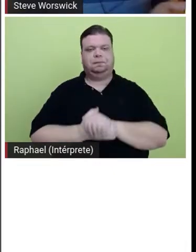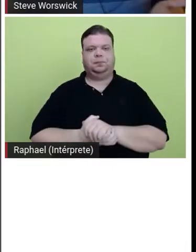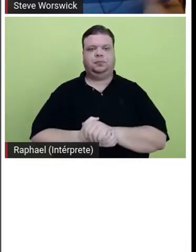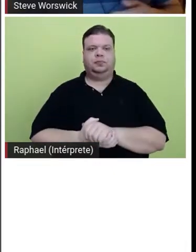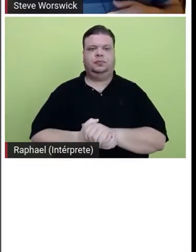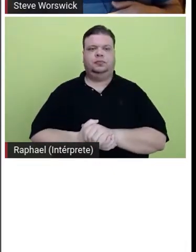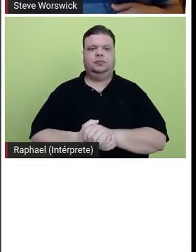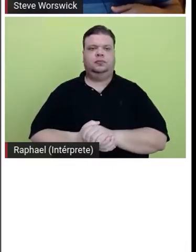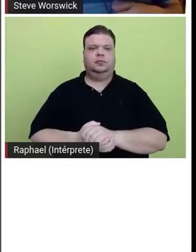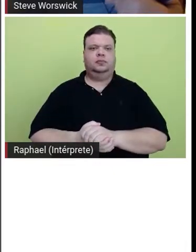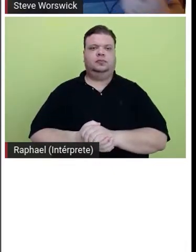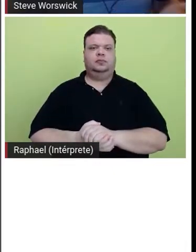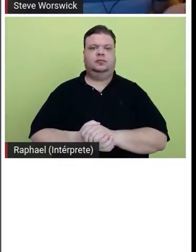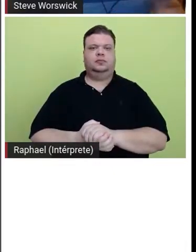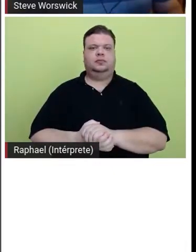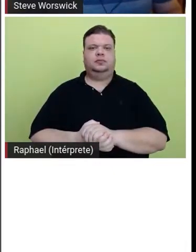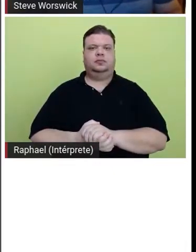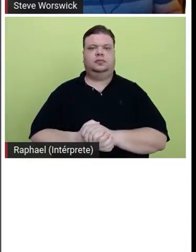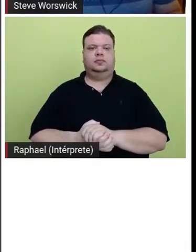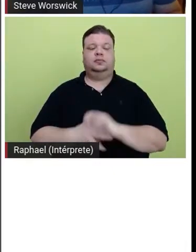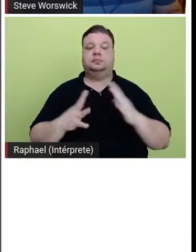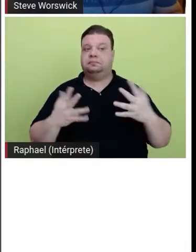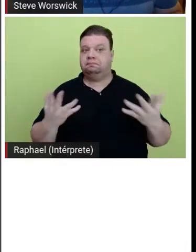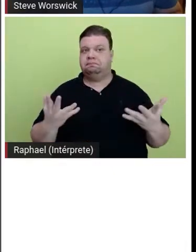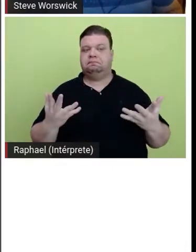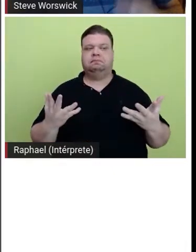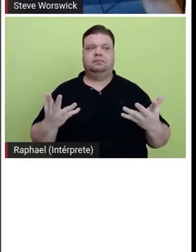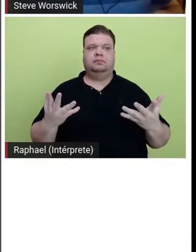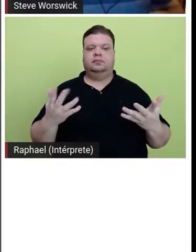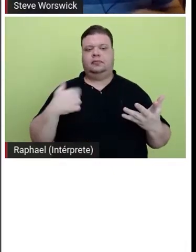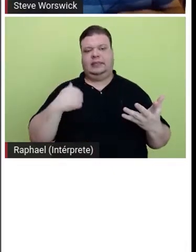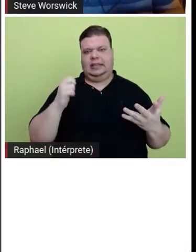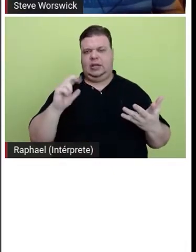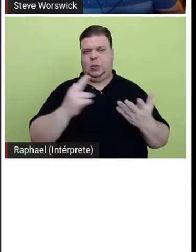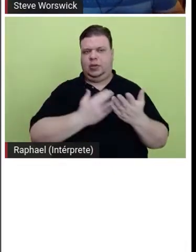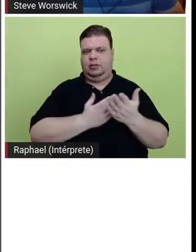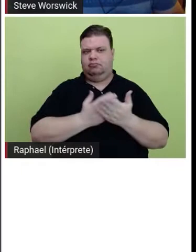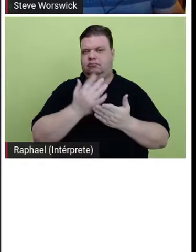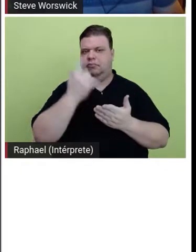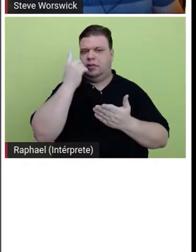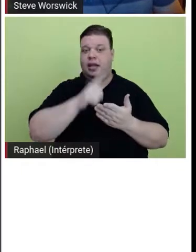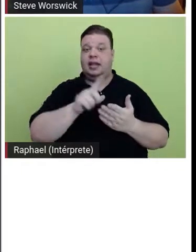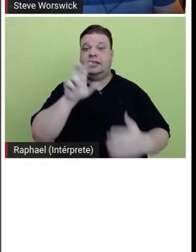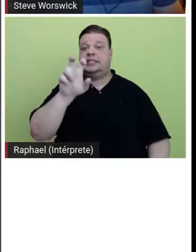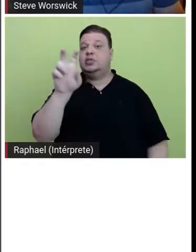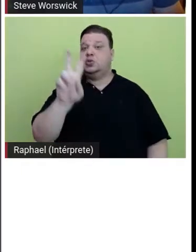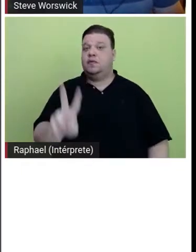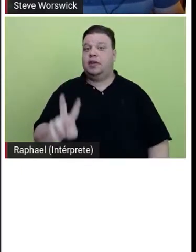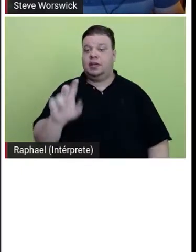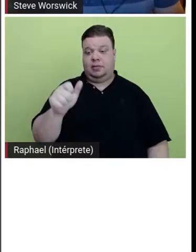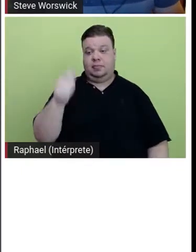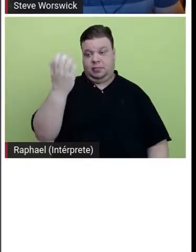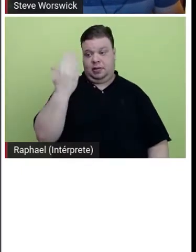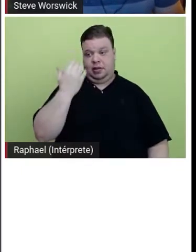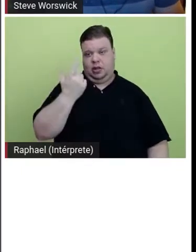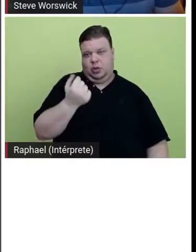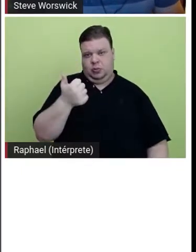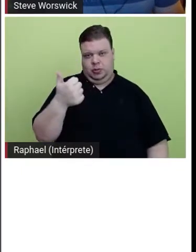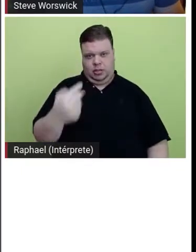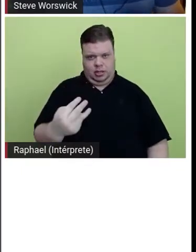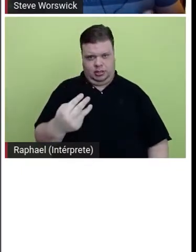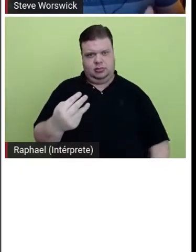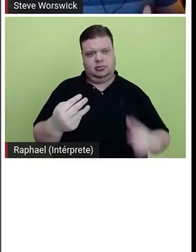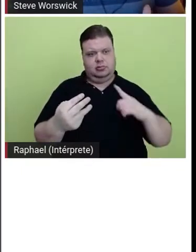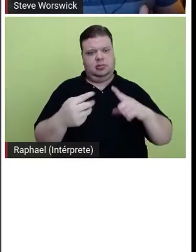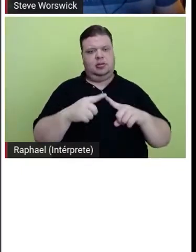I have done. Unfortunately, with COVID, it's not been held in 2020, and I don't think it's going to be held this year either.